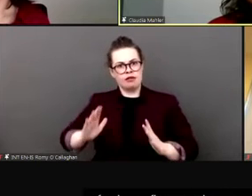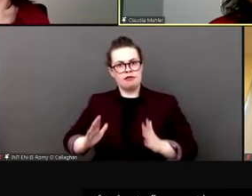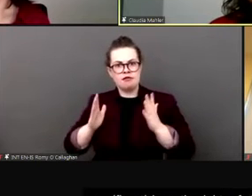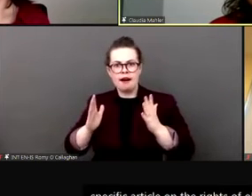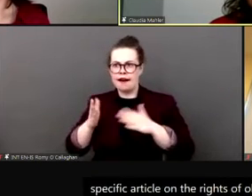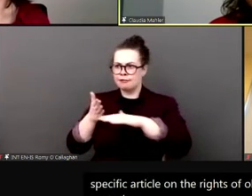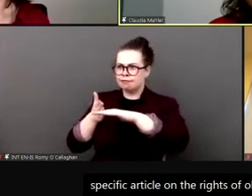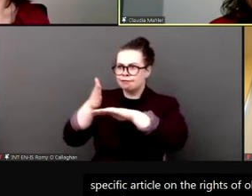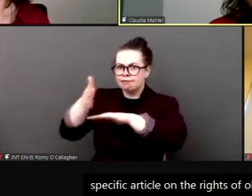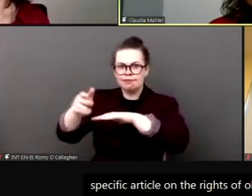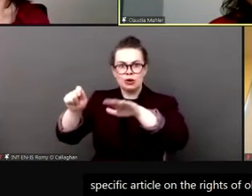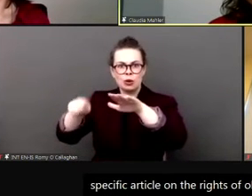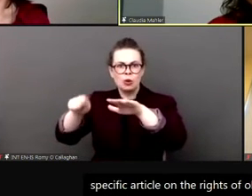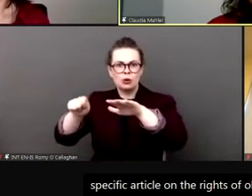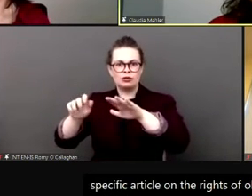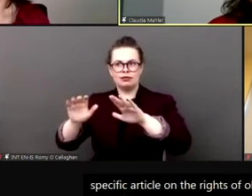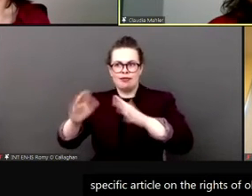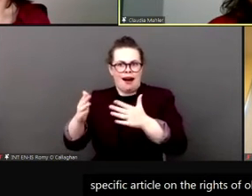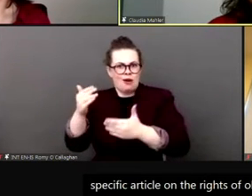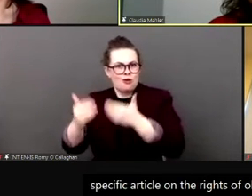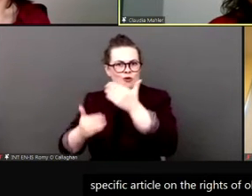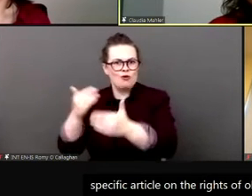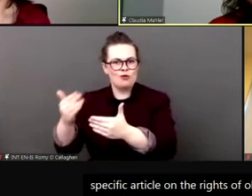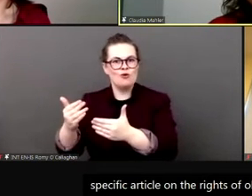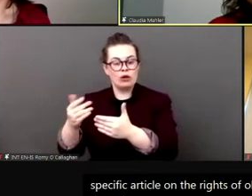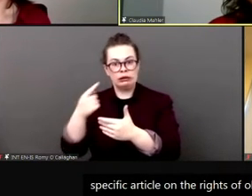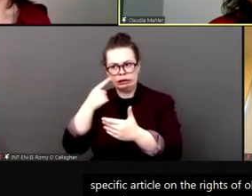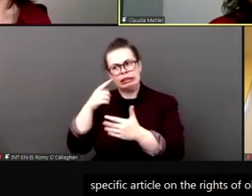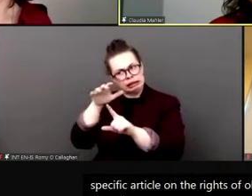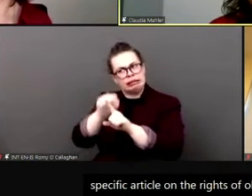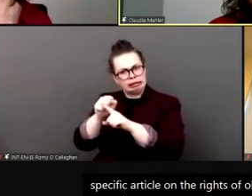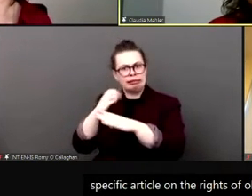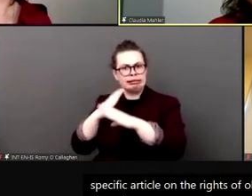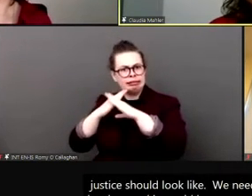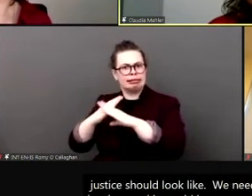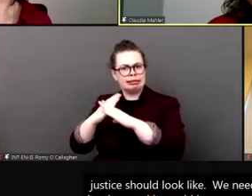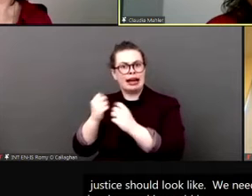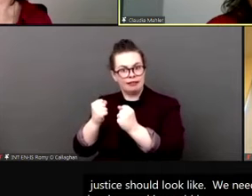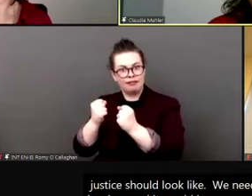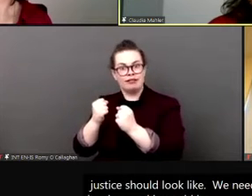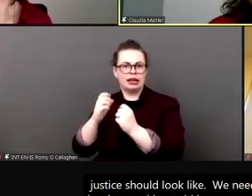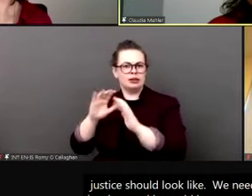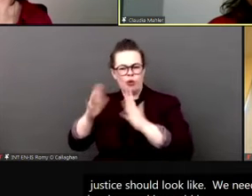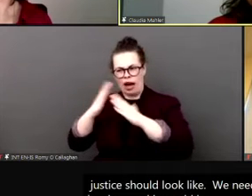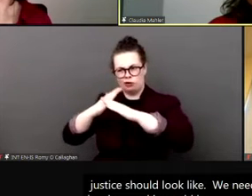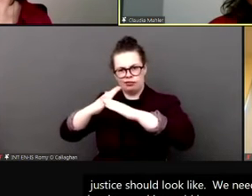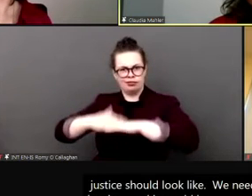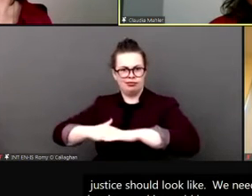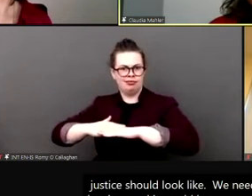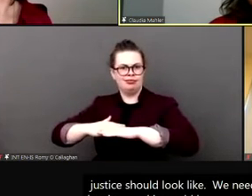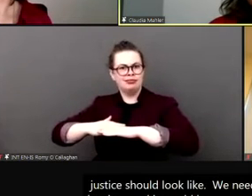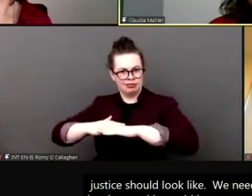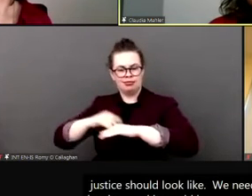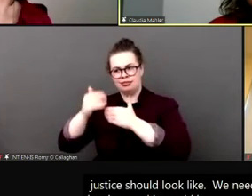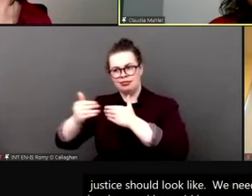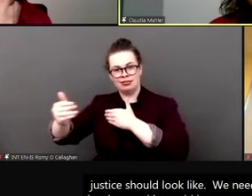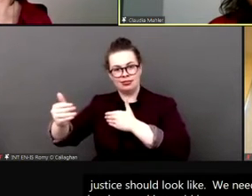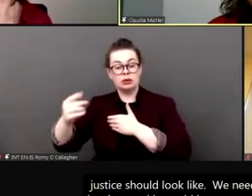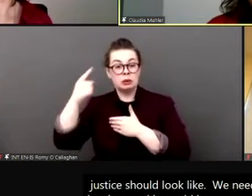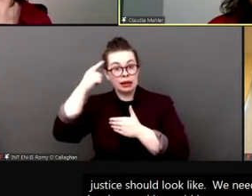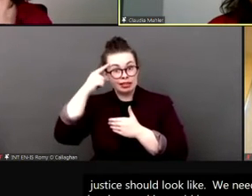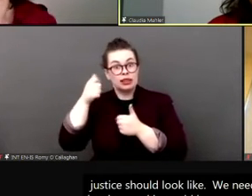We need to overcome the barriers, and it would be a perfect basis to spell out how we can improve the